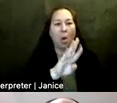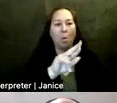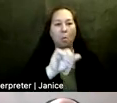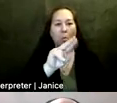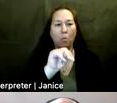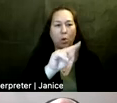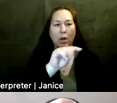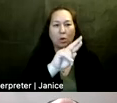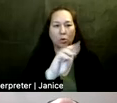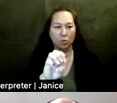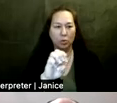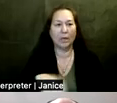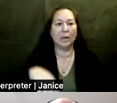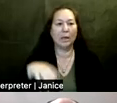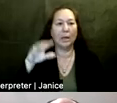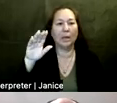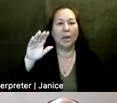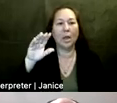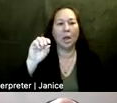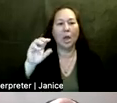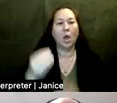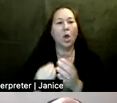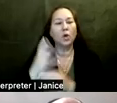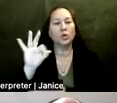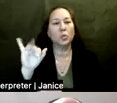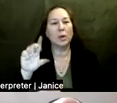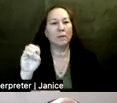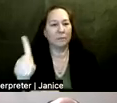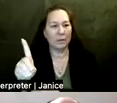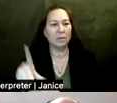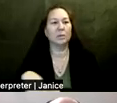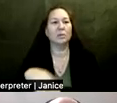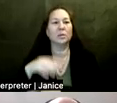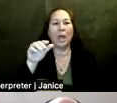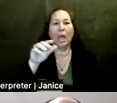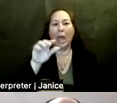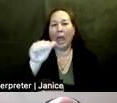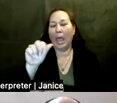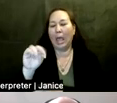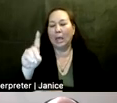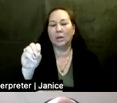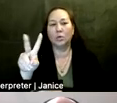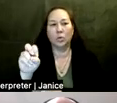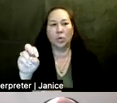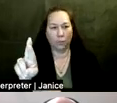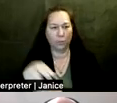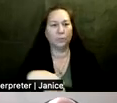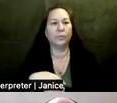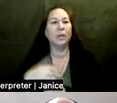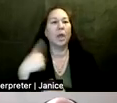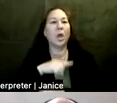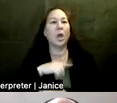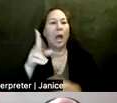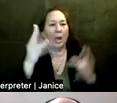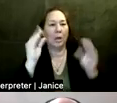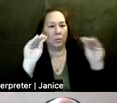Springfield, Massachusetts. I've put the number for the Braintree office. We cover all of Boston and Suffolk County.